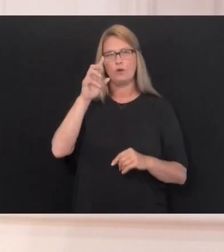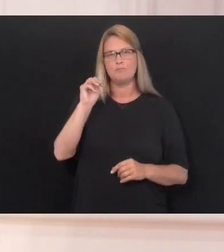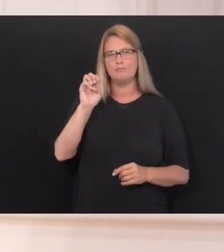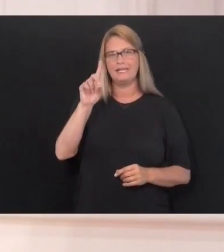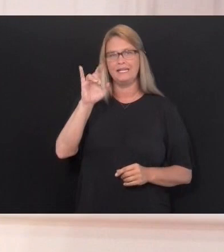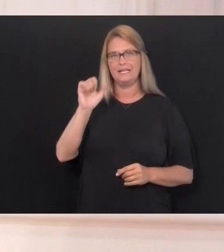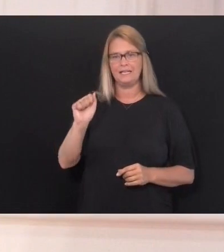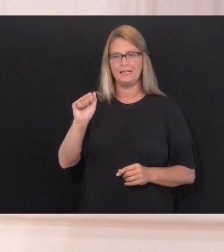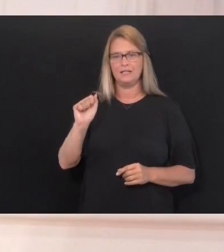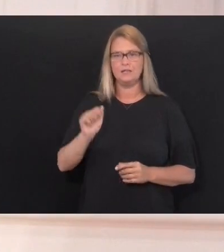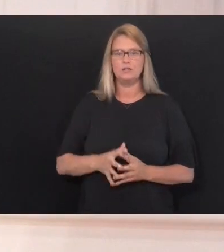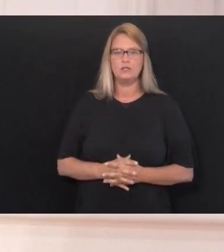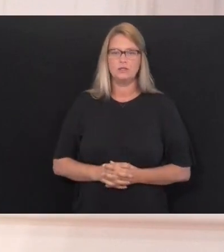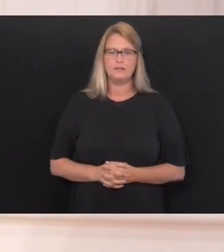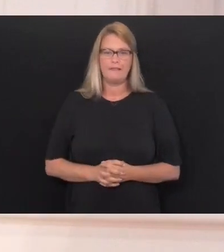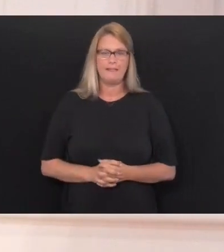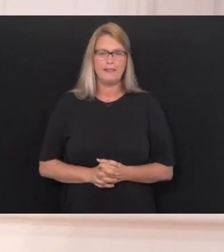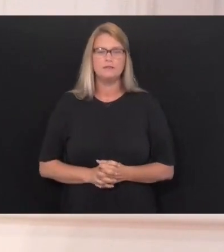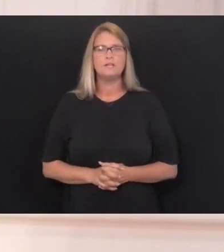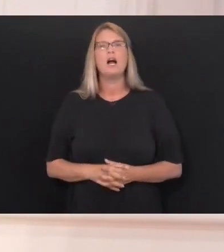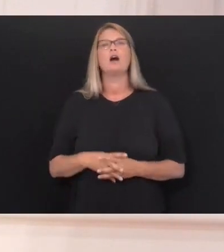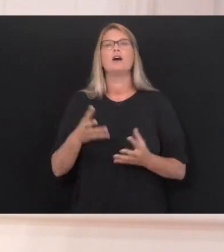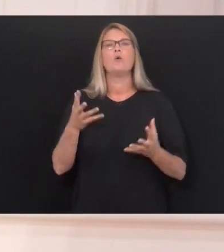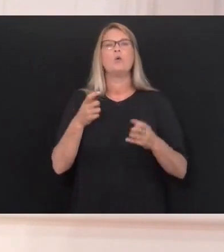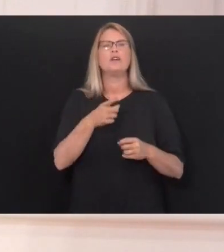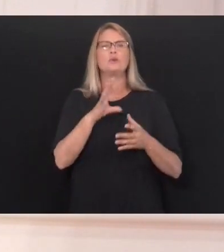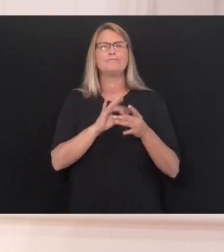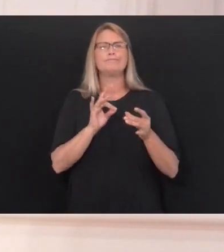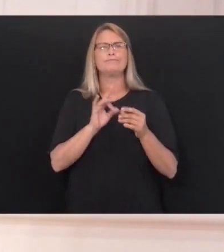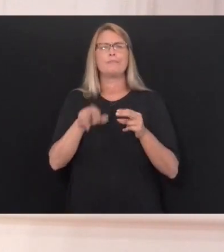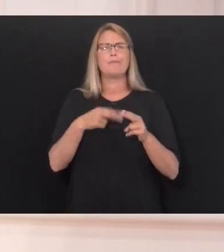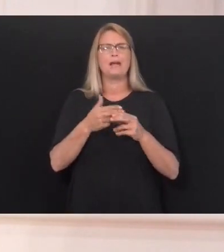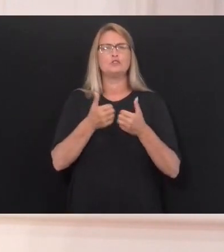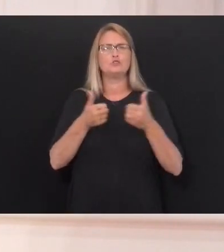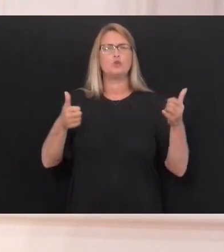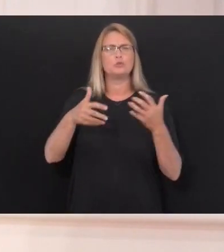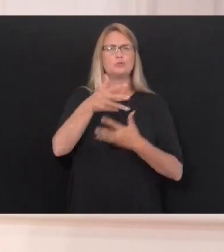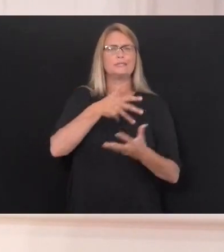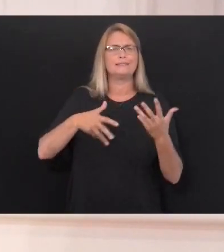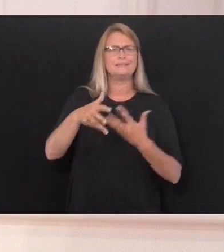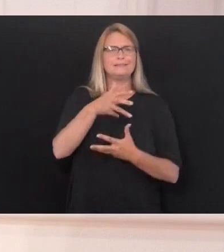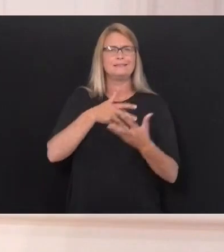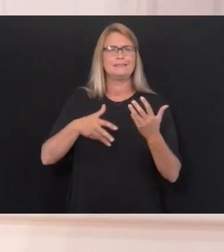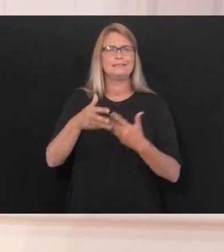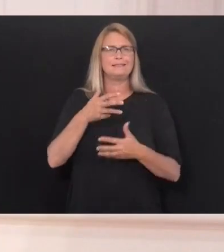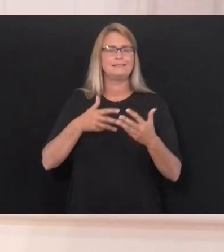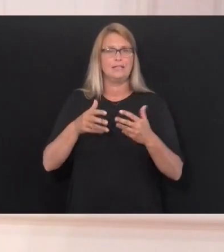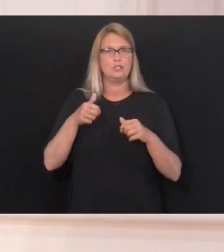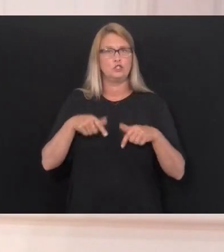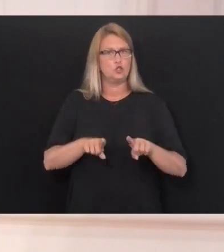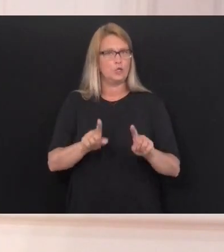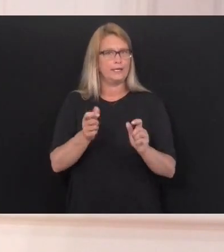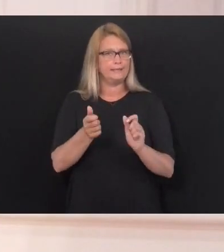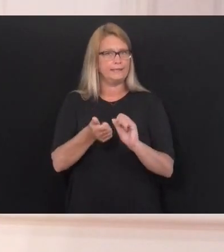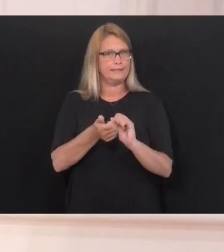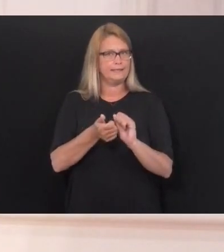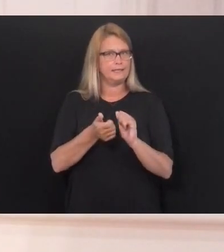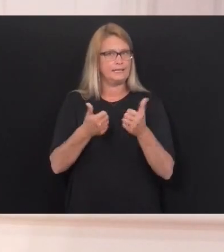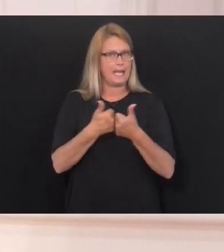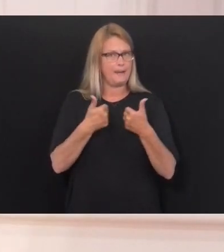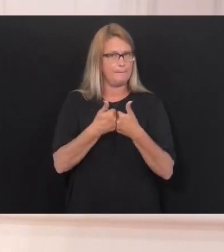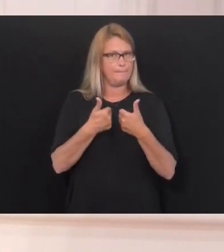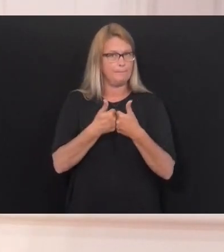we can. We're going to do it safely, and we're going to do it right. We're going to protect our kids. We're going to